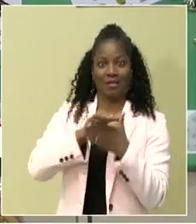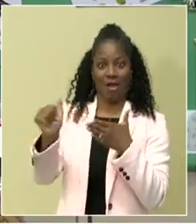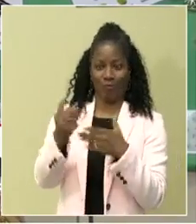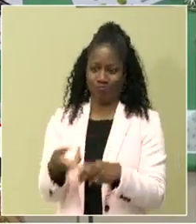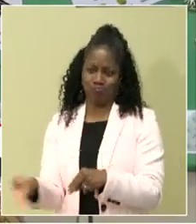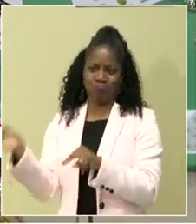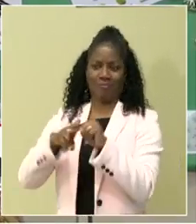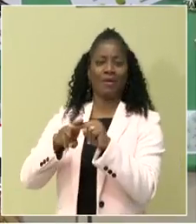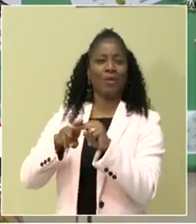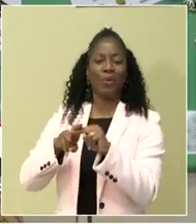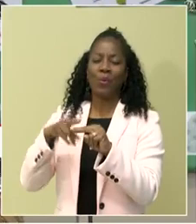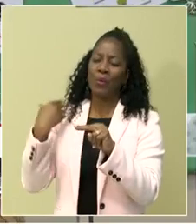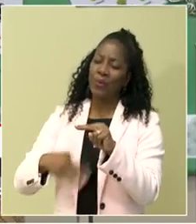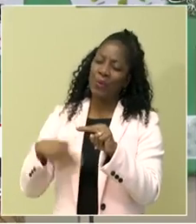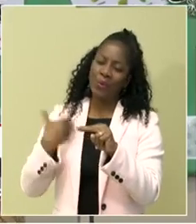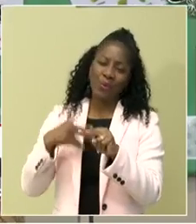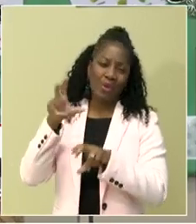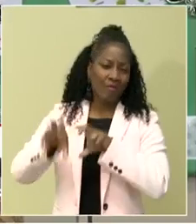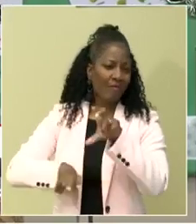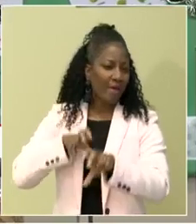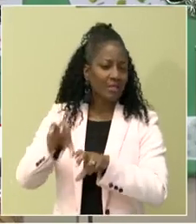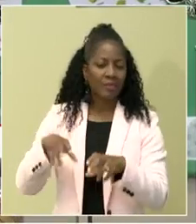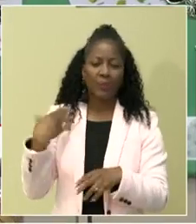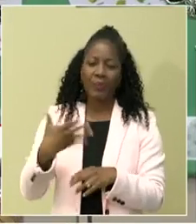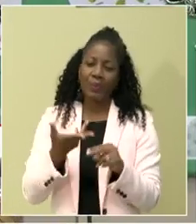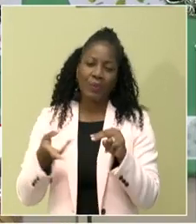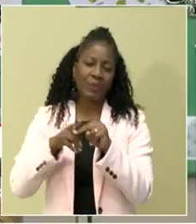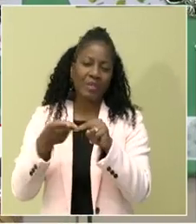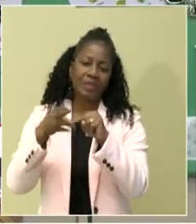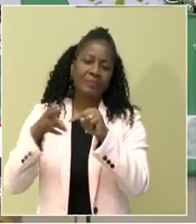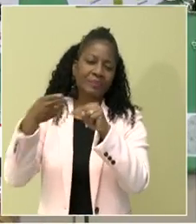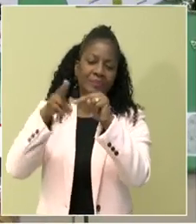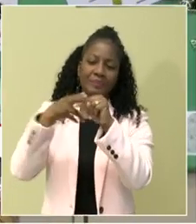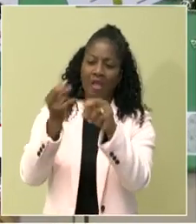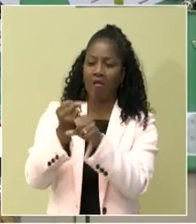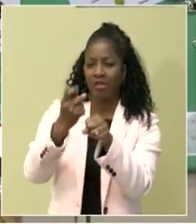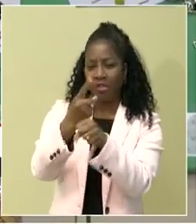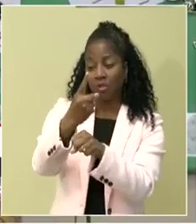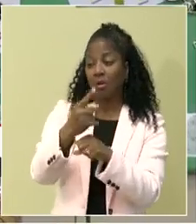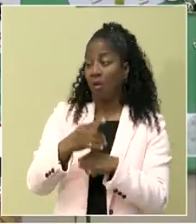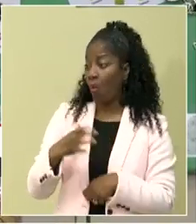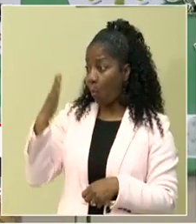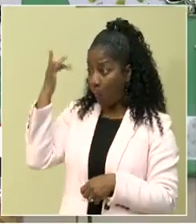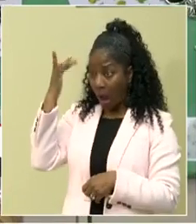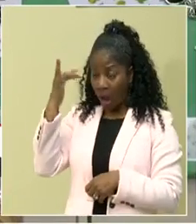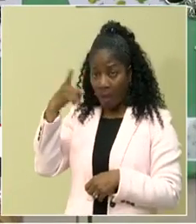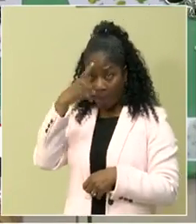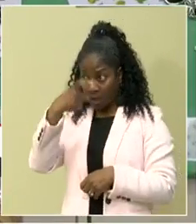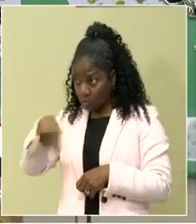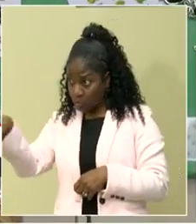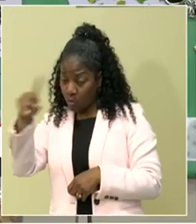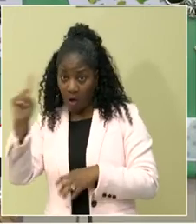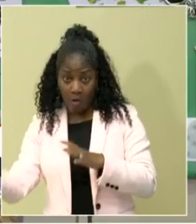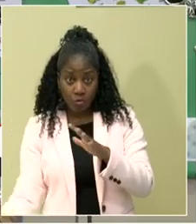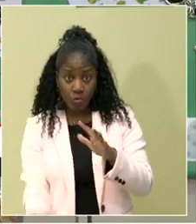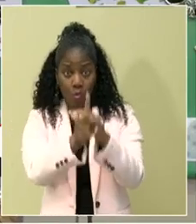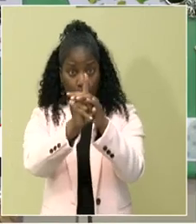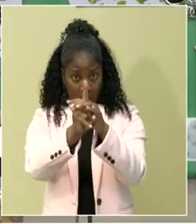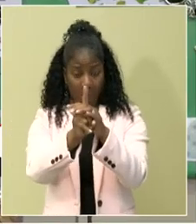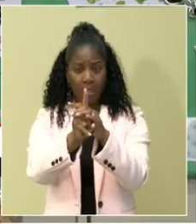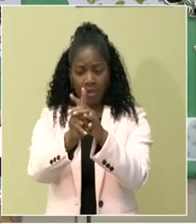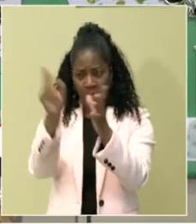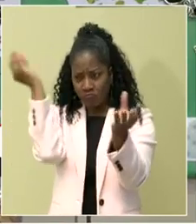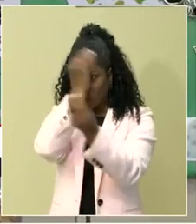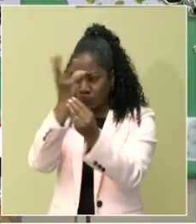So the investments have increased every year, and that's because you all have shown up and